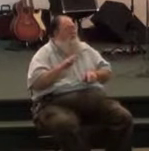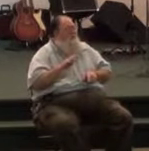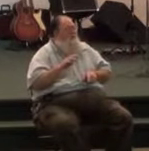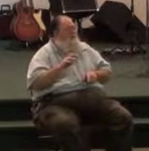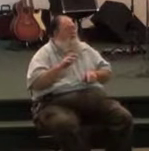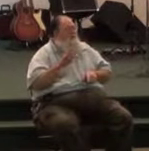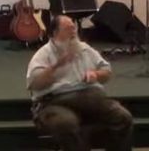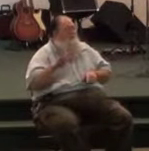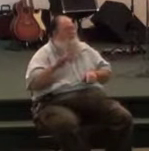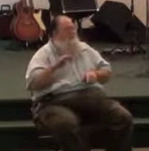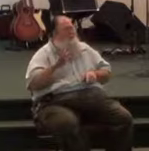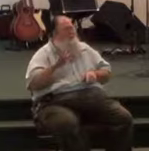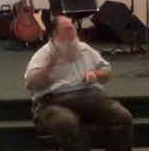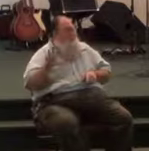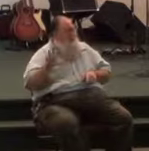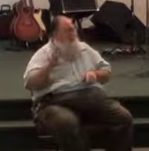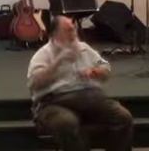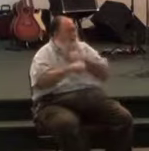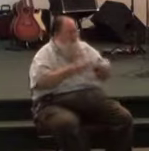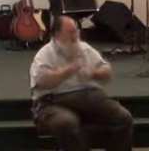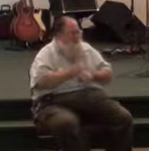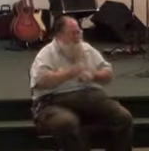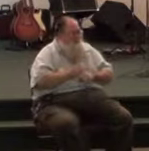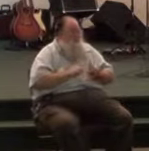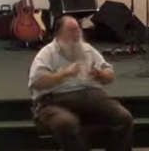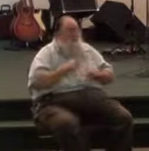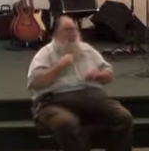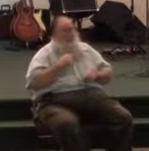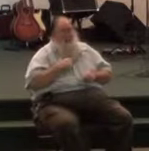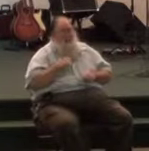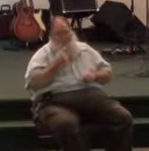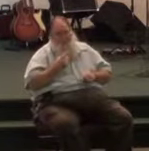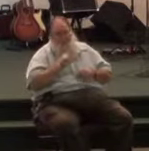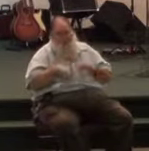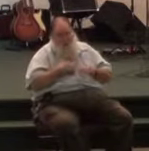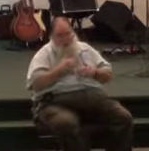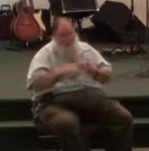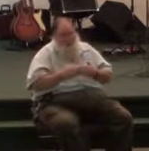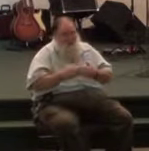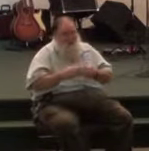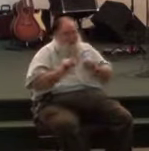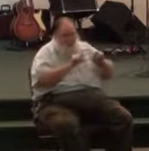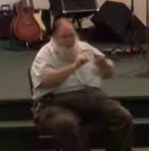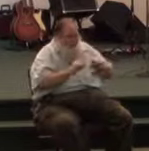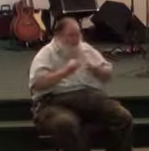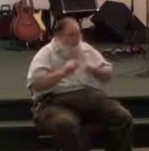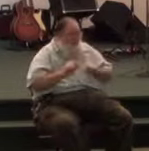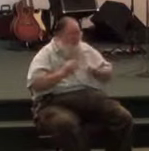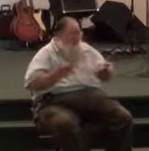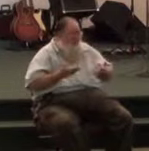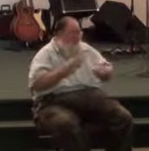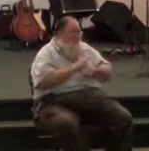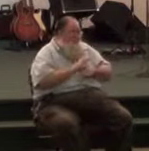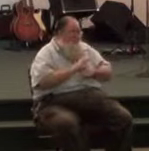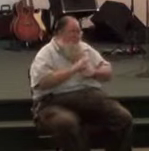day. But he filled me in on all the gossip that Destiny's created. I kind of sort of